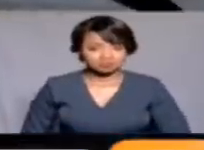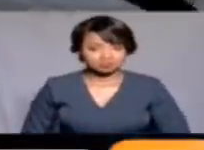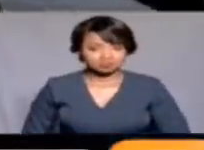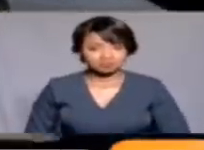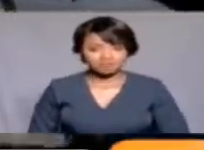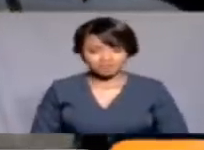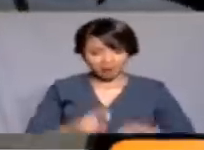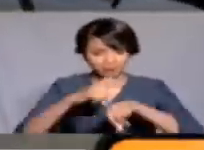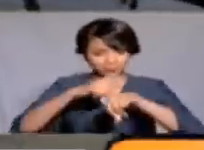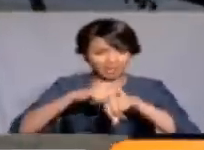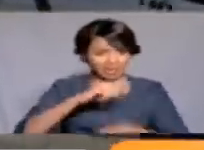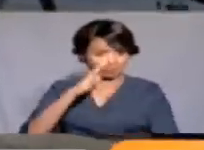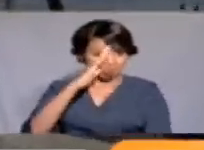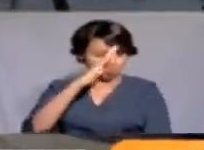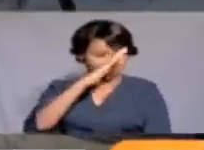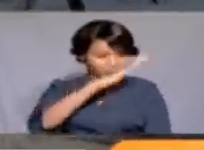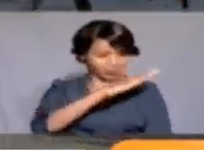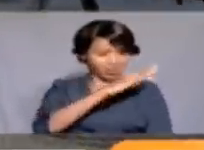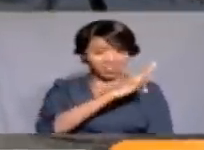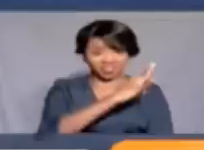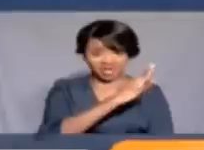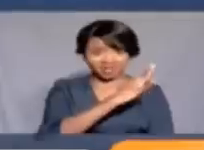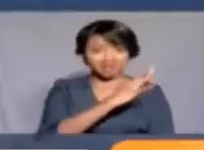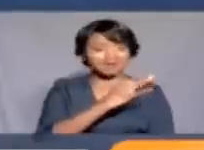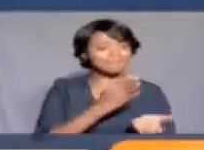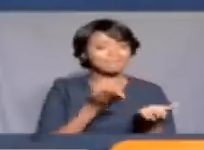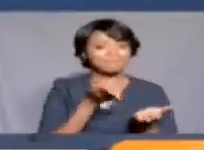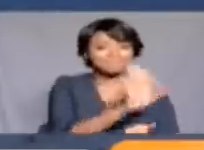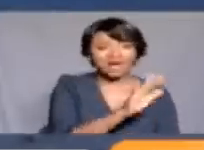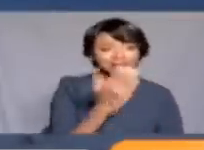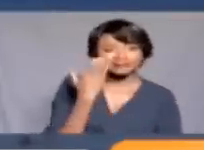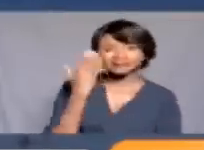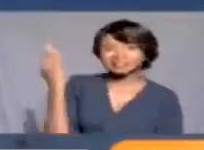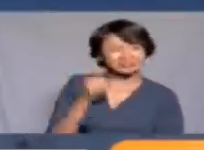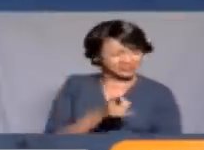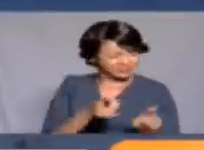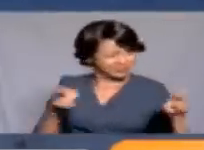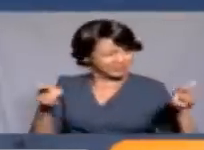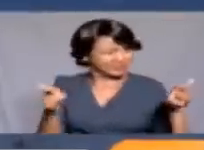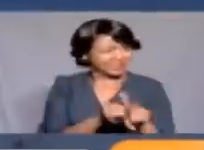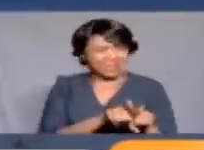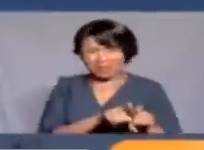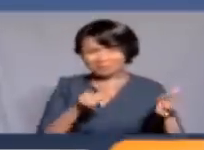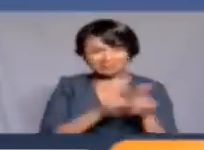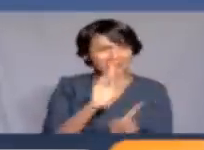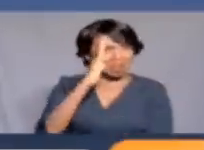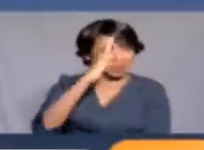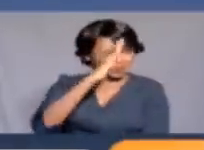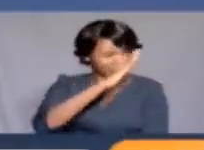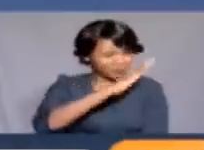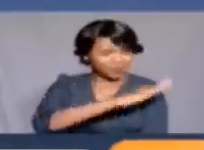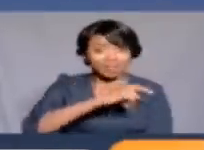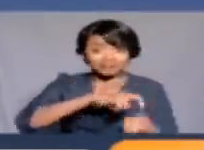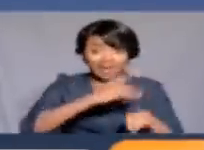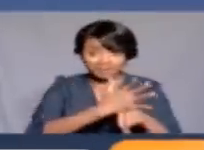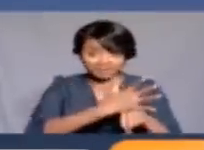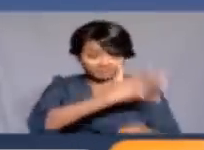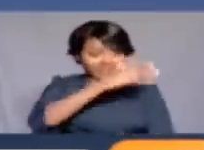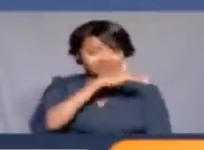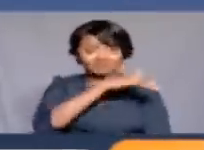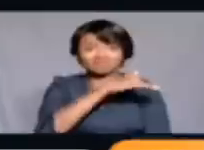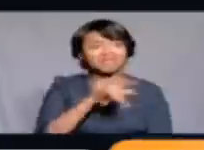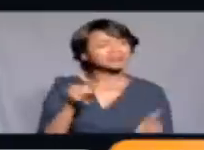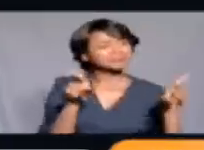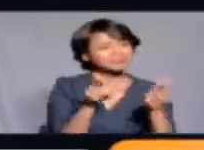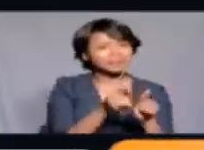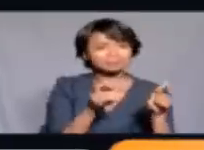By 3 p.m., the vessel is back. It camps at the same spot all afternoon. At 5 p.m., it's still